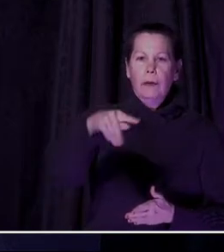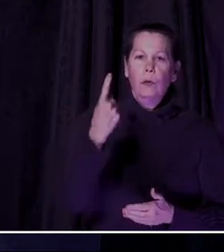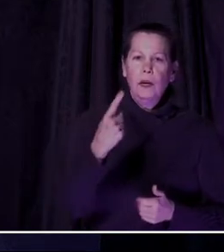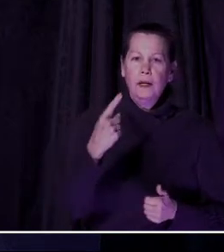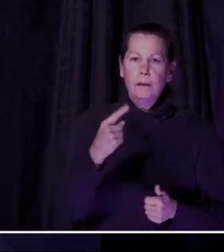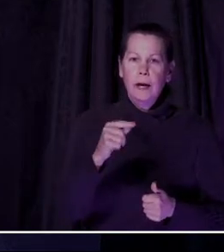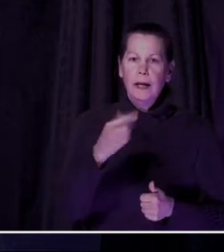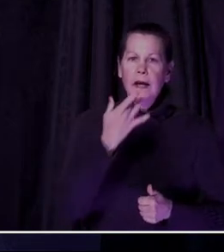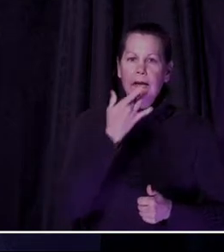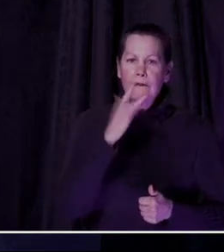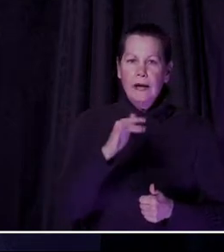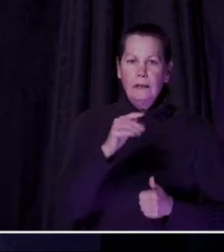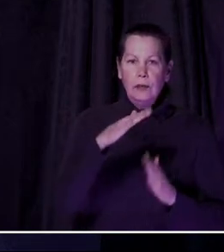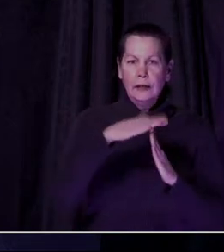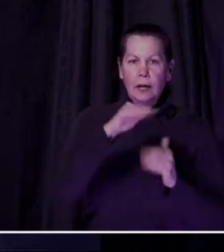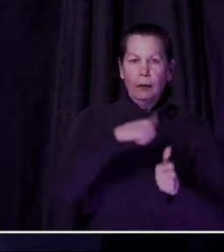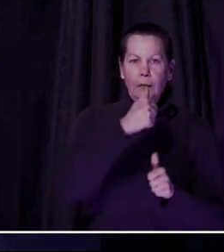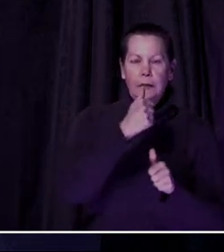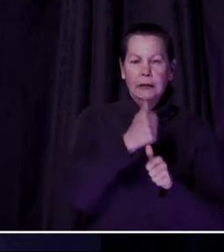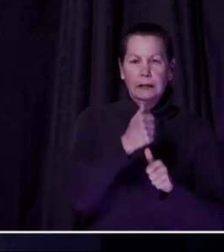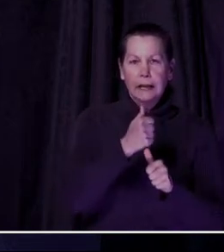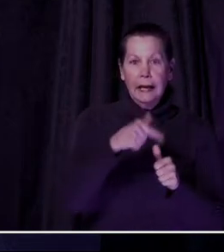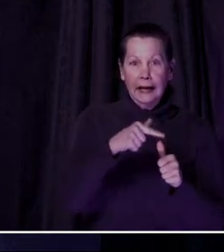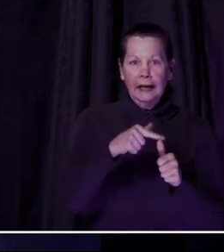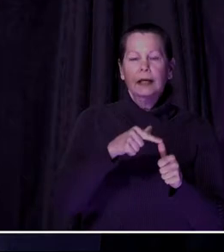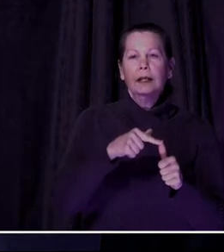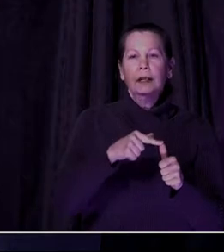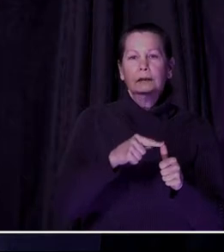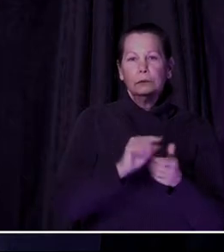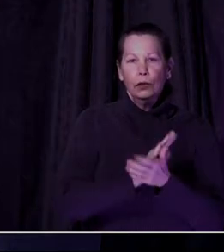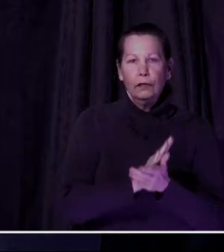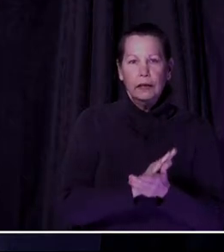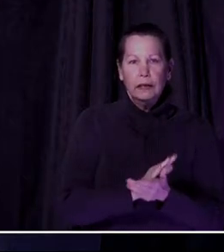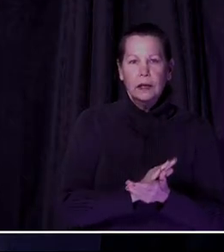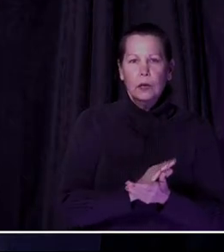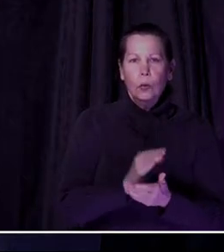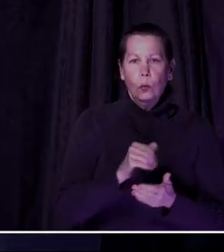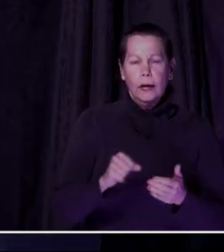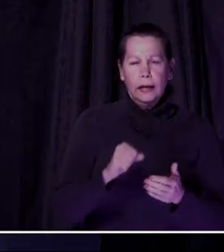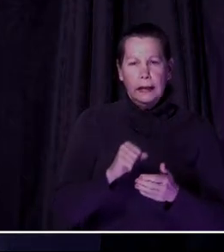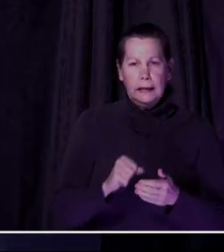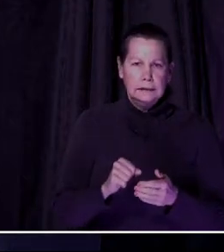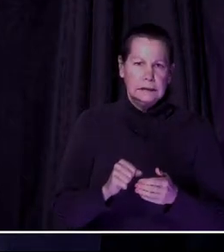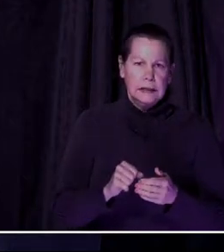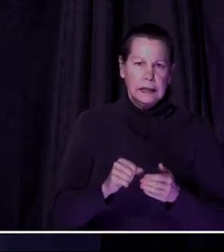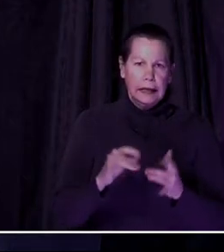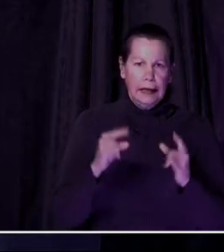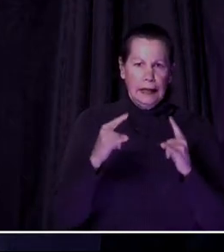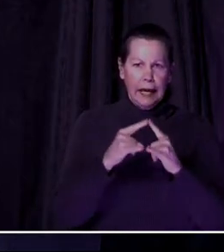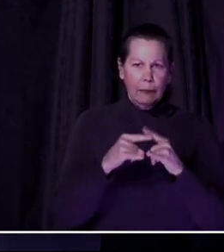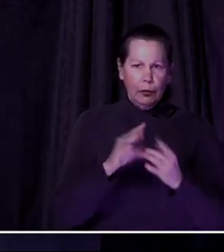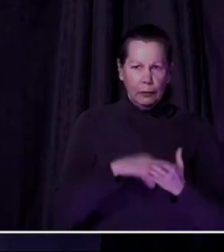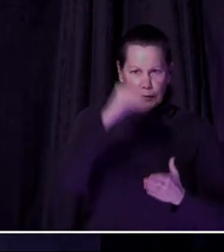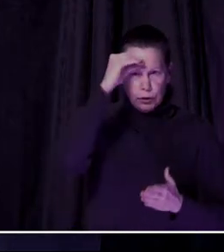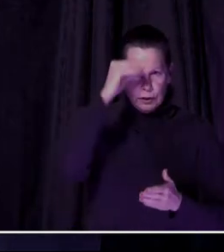When Gump was in boot camp, and he ran up to Forrest and he asked him, "Gump,